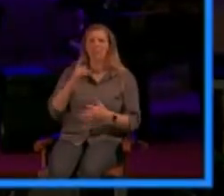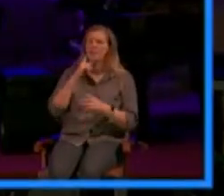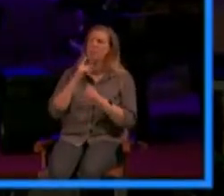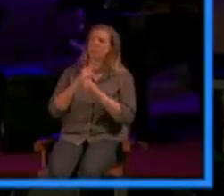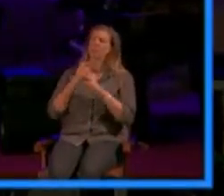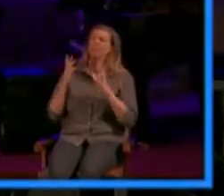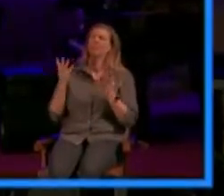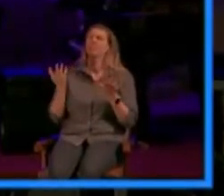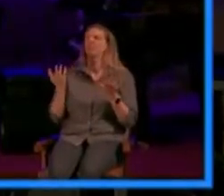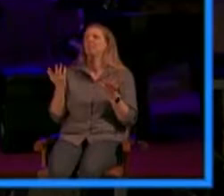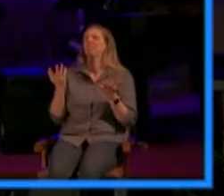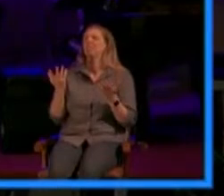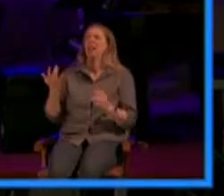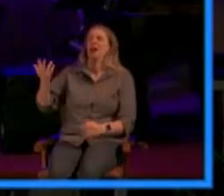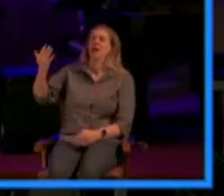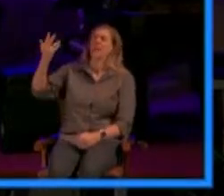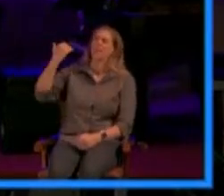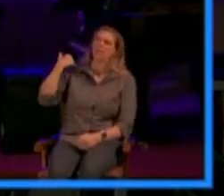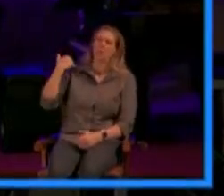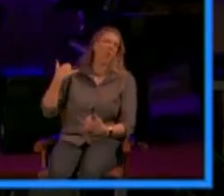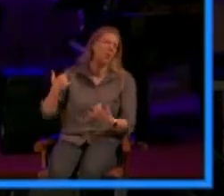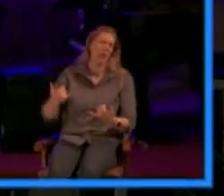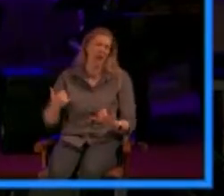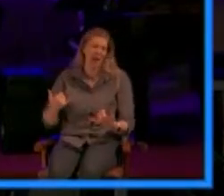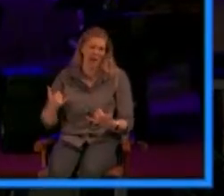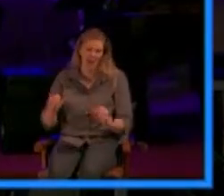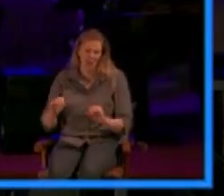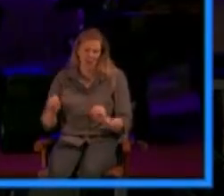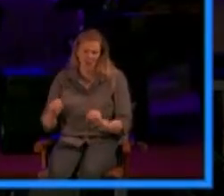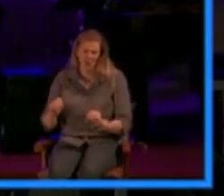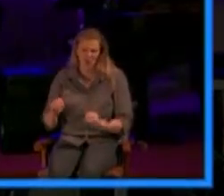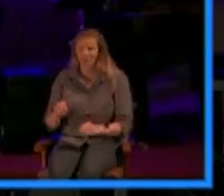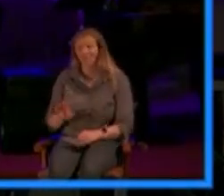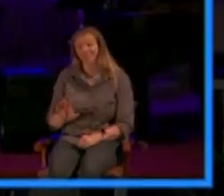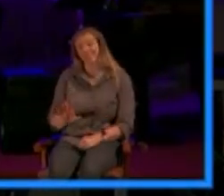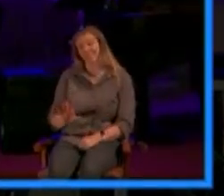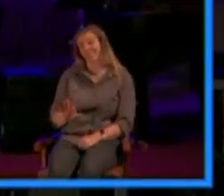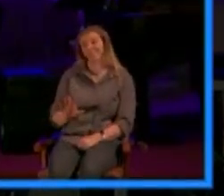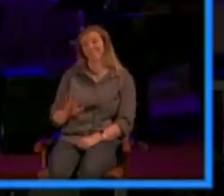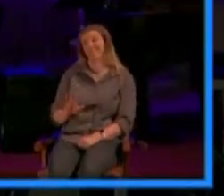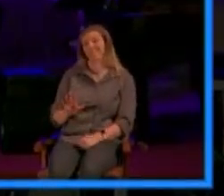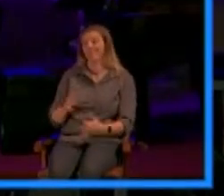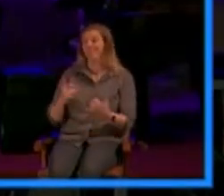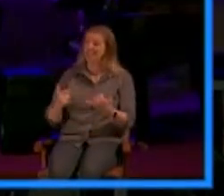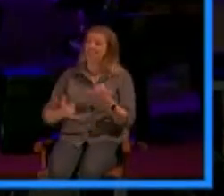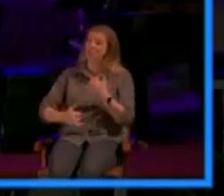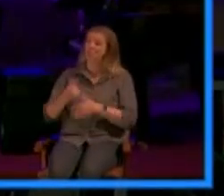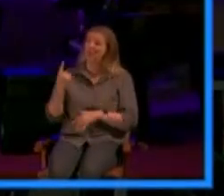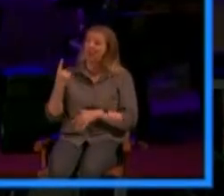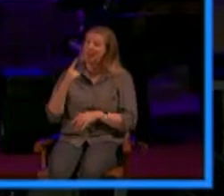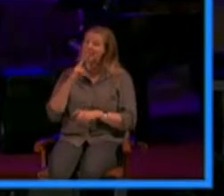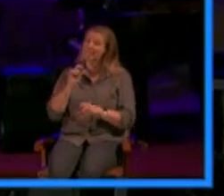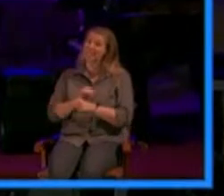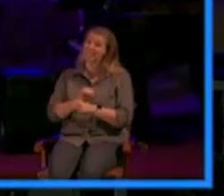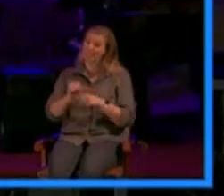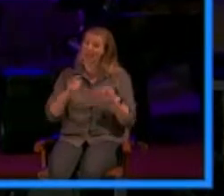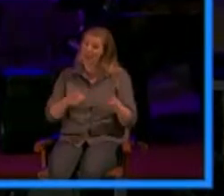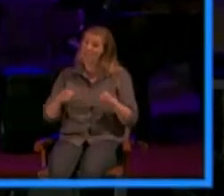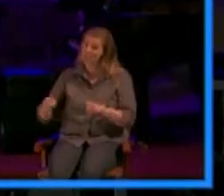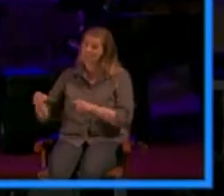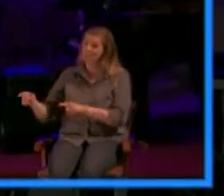then, well, I would share with you that it's very, very real today. As a matter of